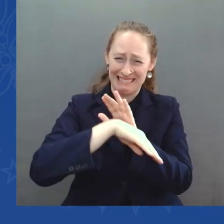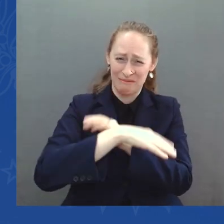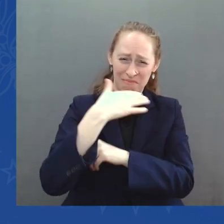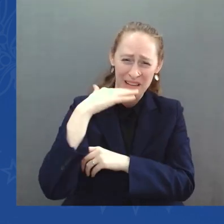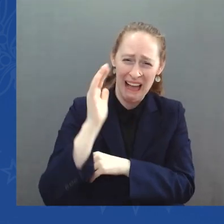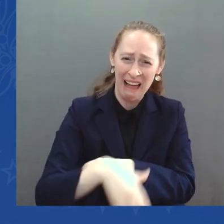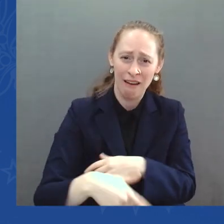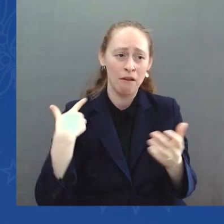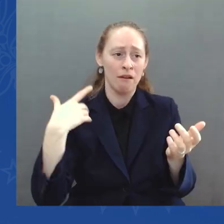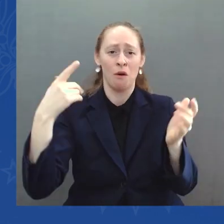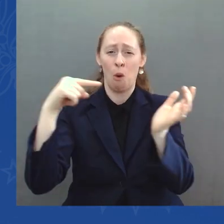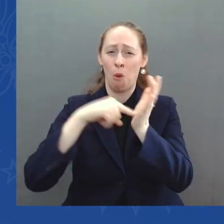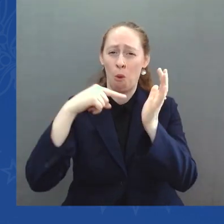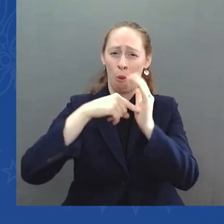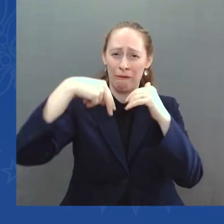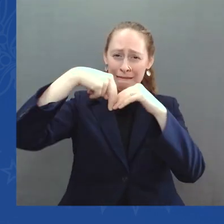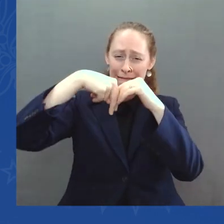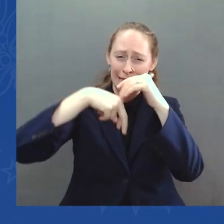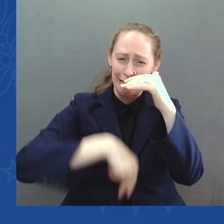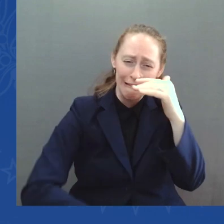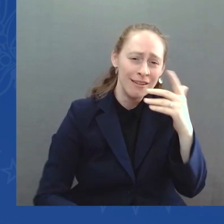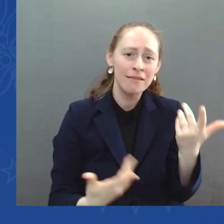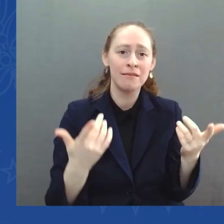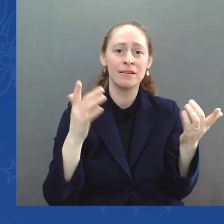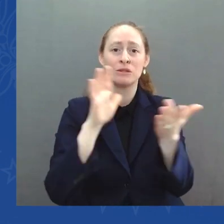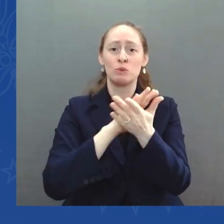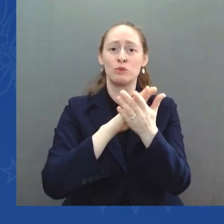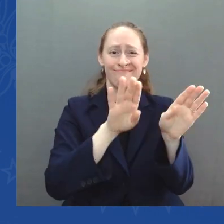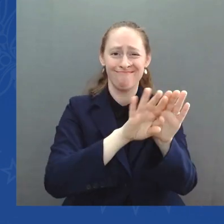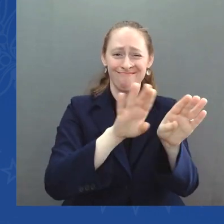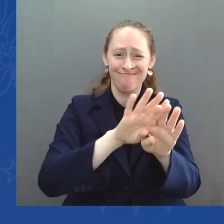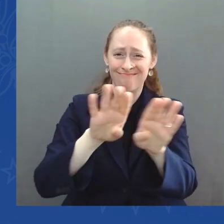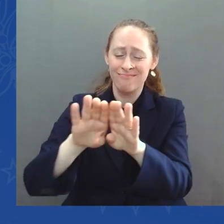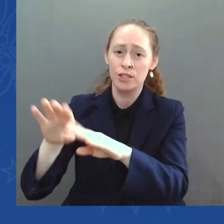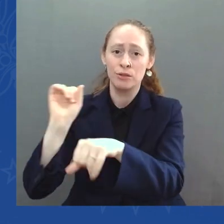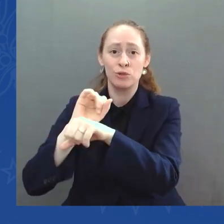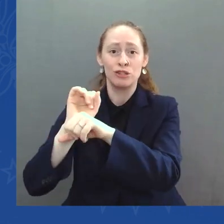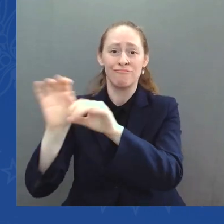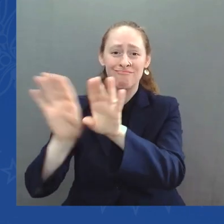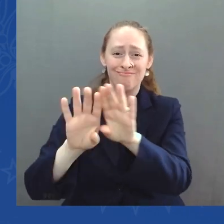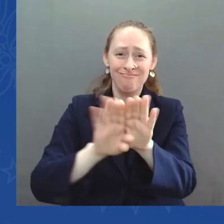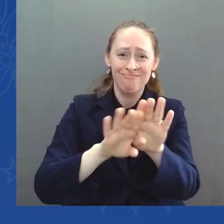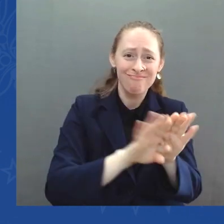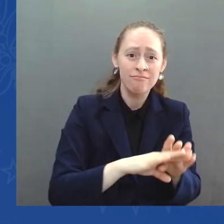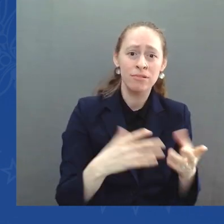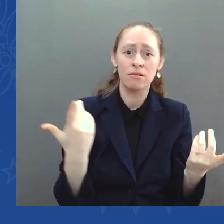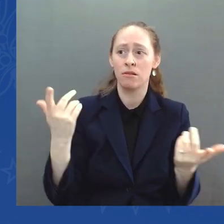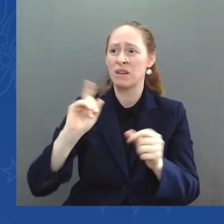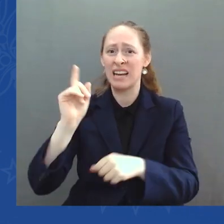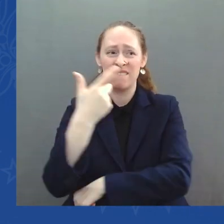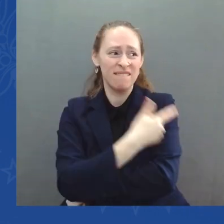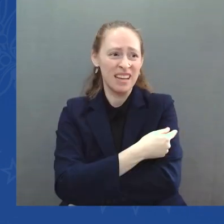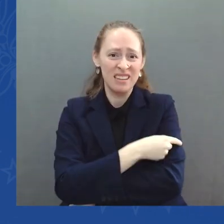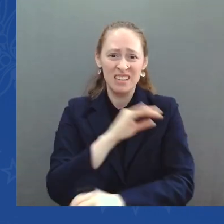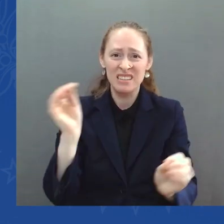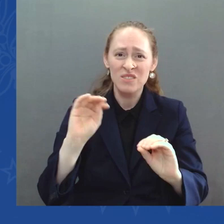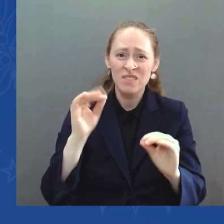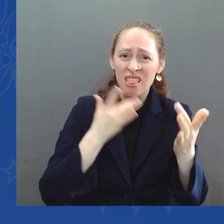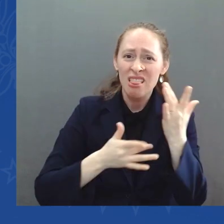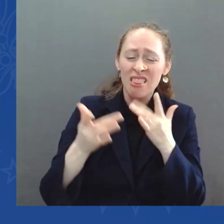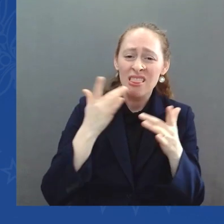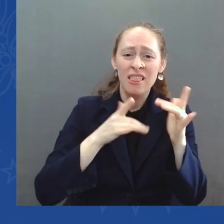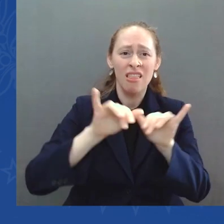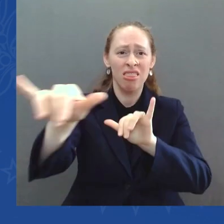enough vaccines. The unemployment claims were sky high. And then we got to work and we delivered. Enough vaccines